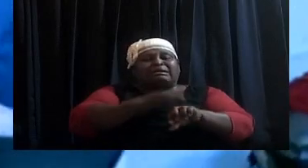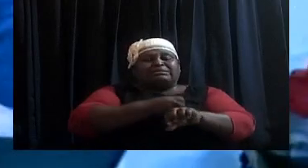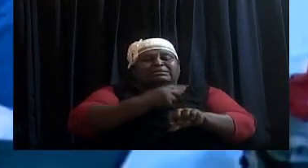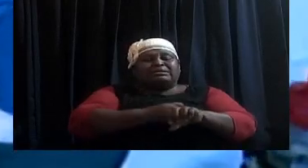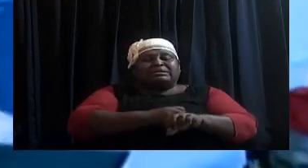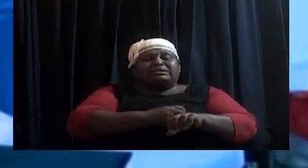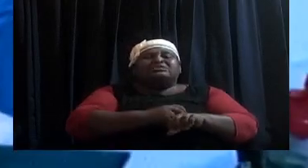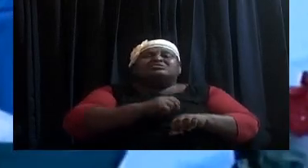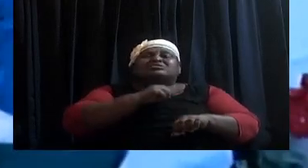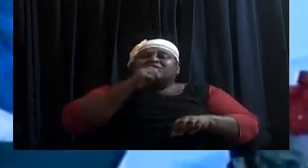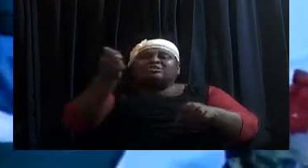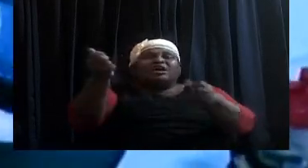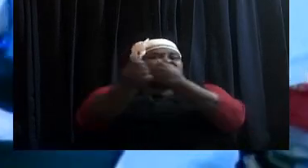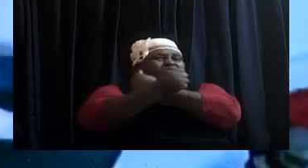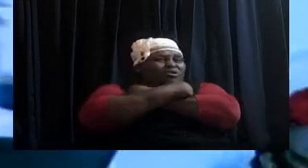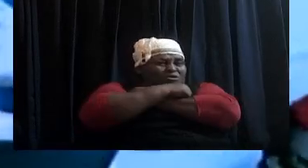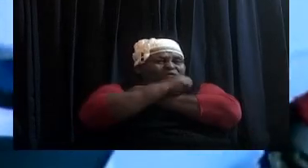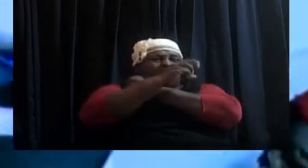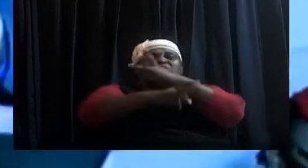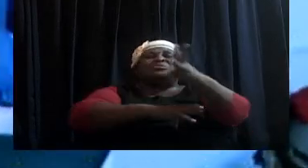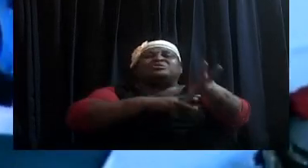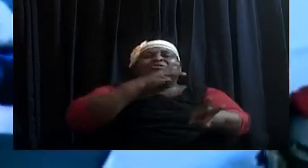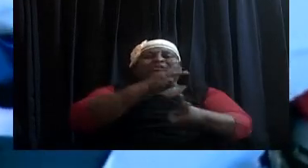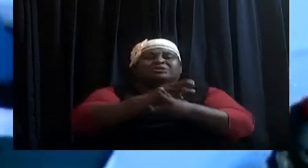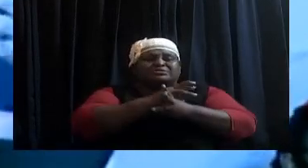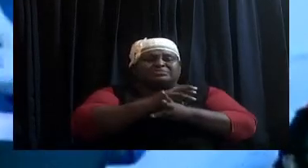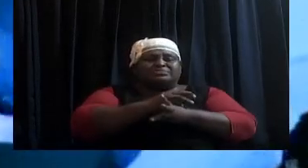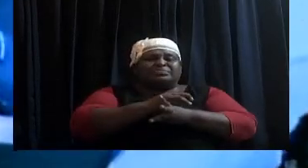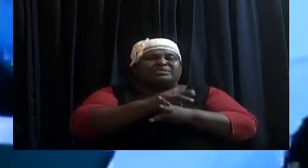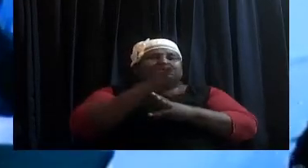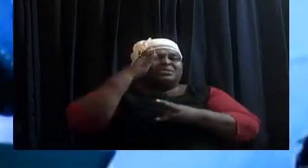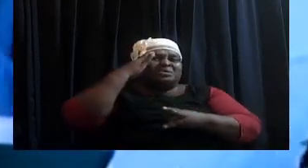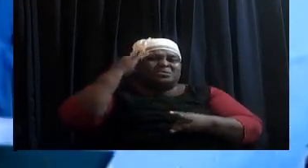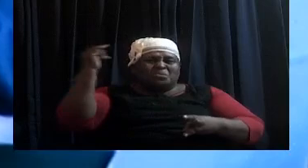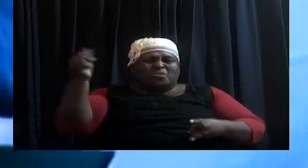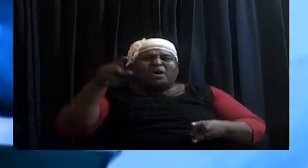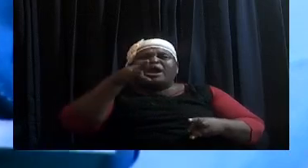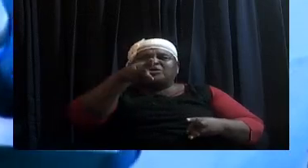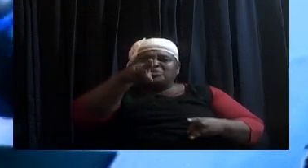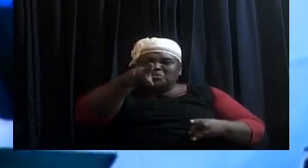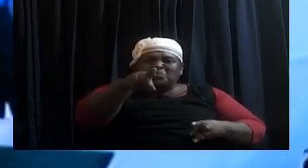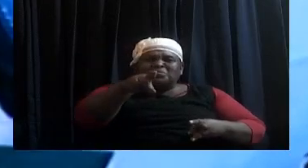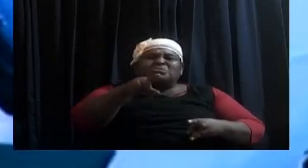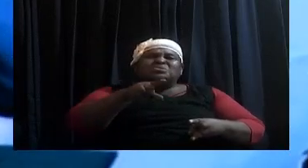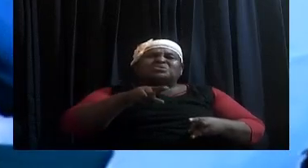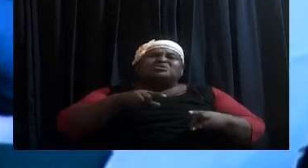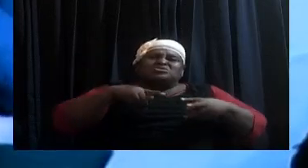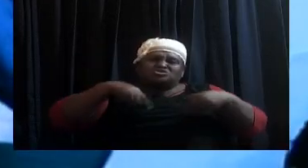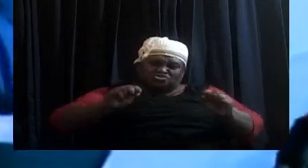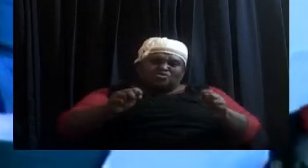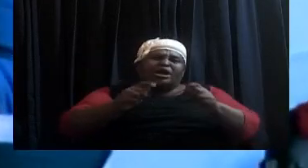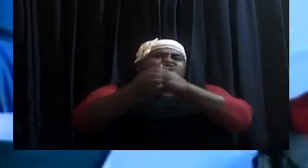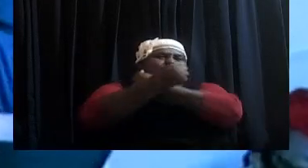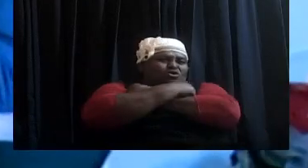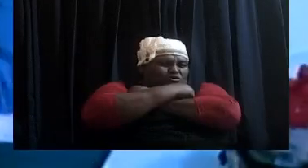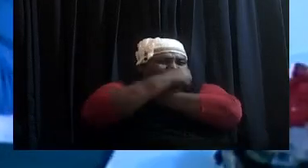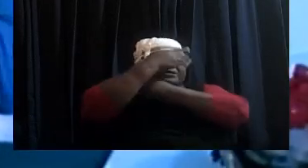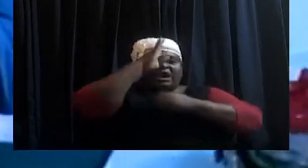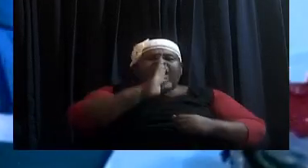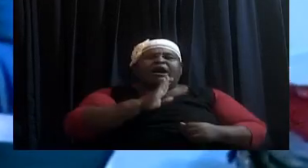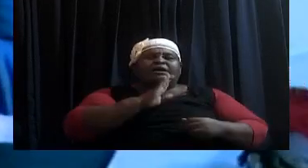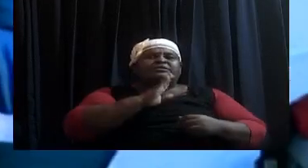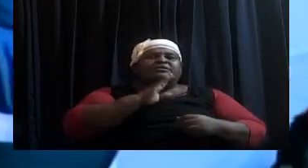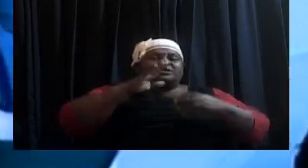love the world, which you should do, amen, why don't you try instead to love God